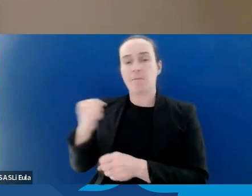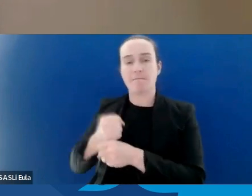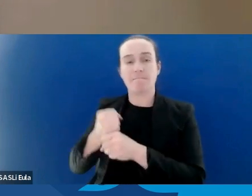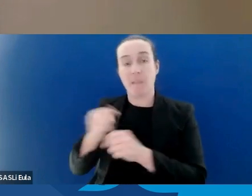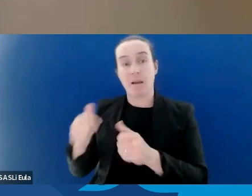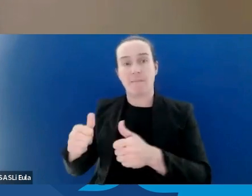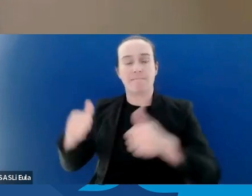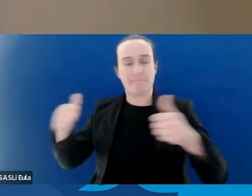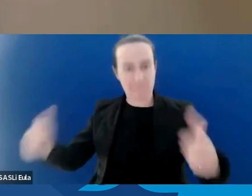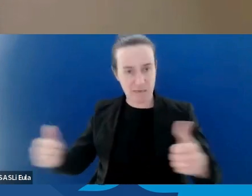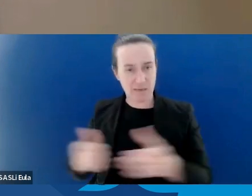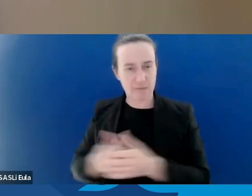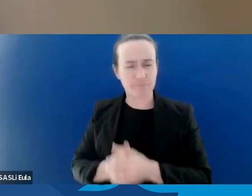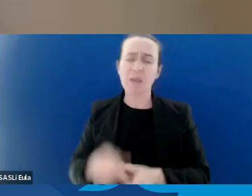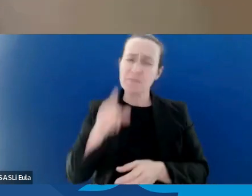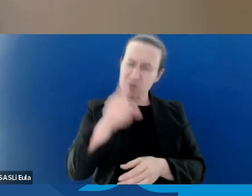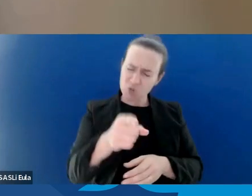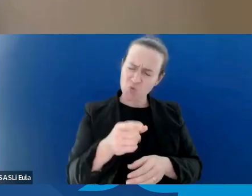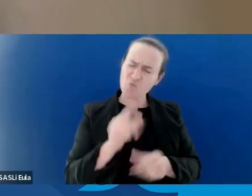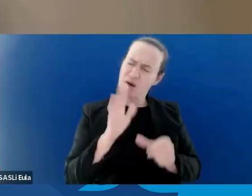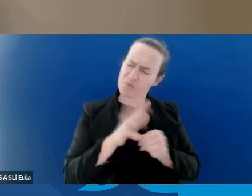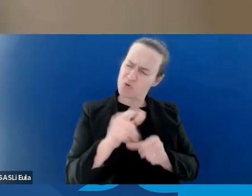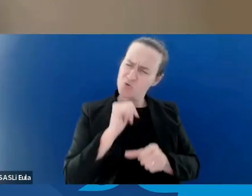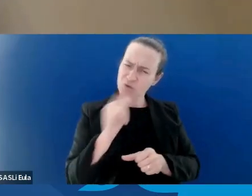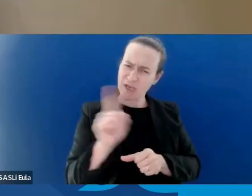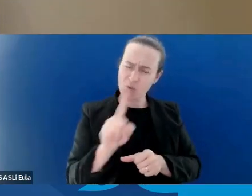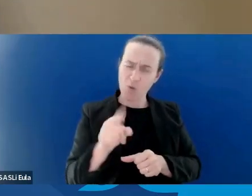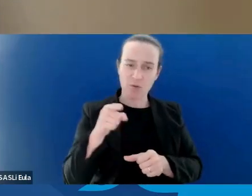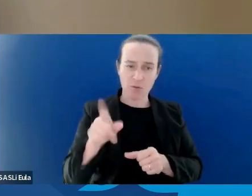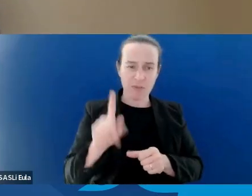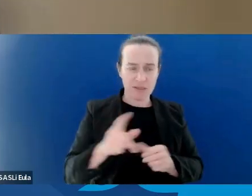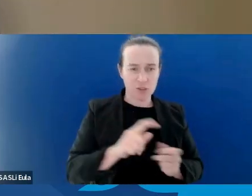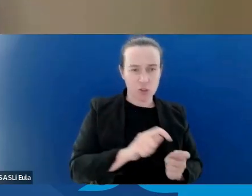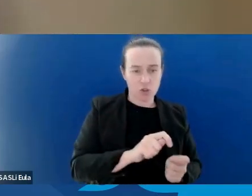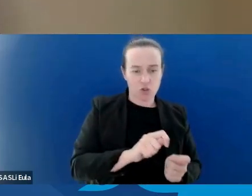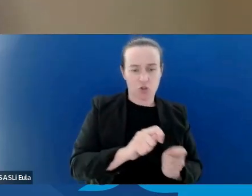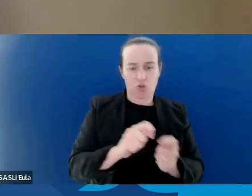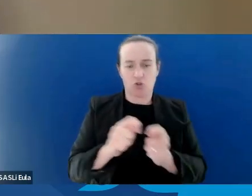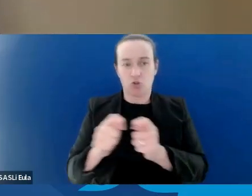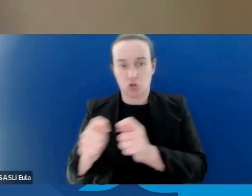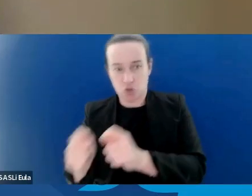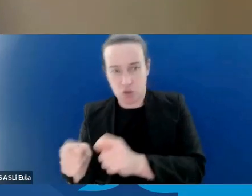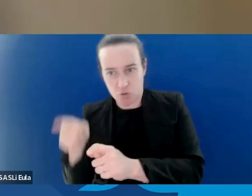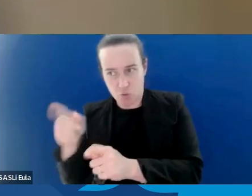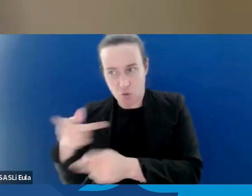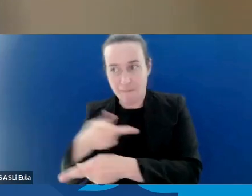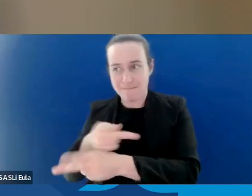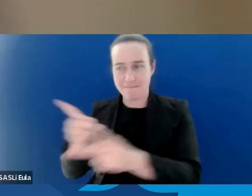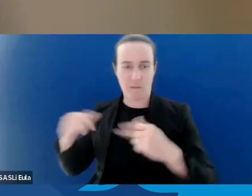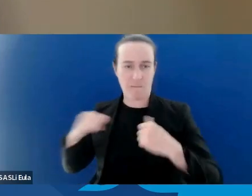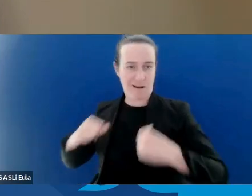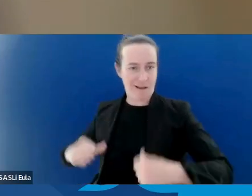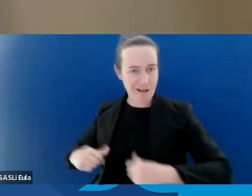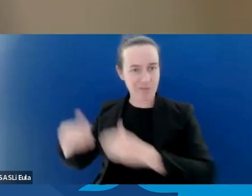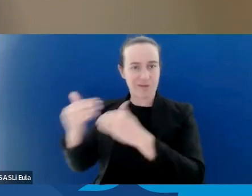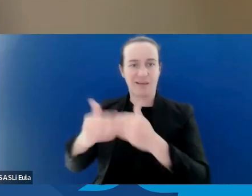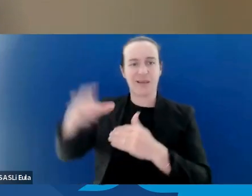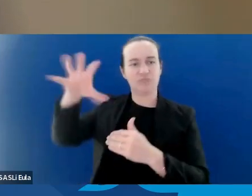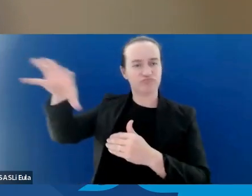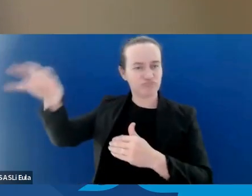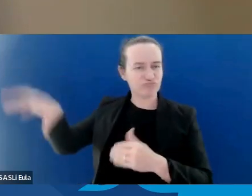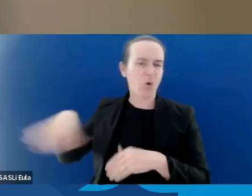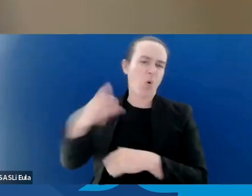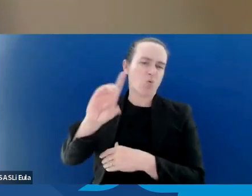in your last slide, which is, a transition to public healthcare, facilities or